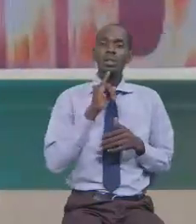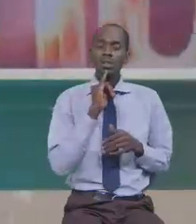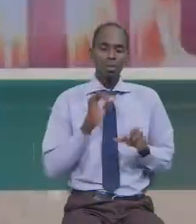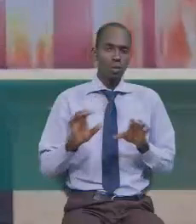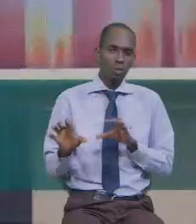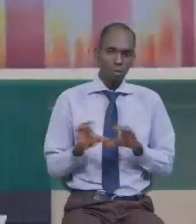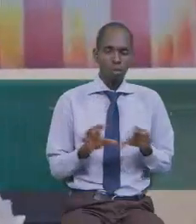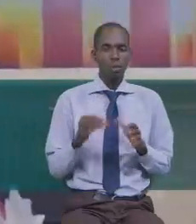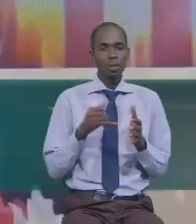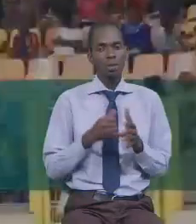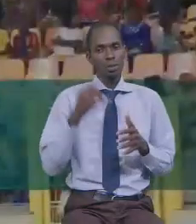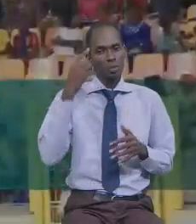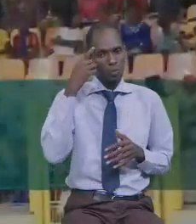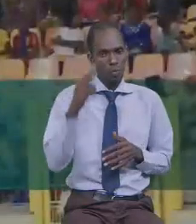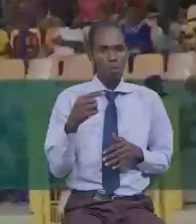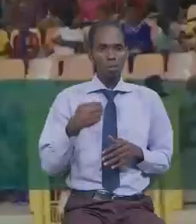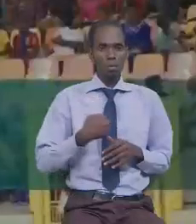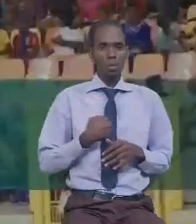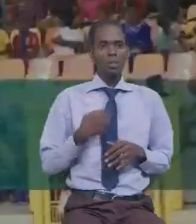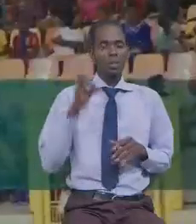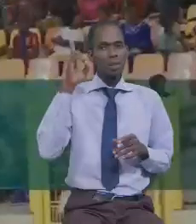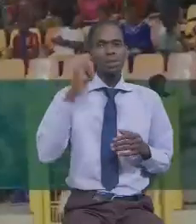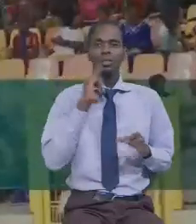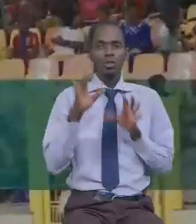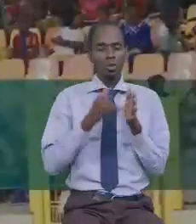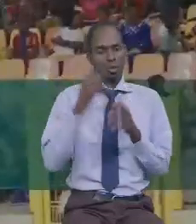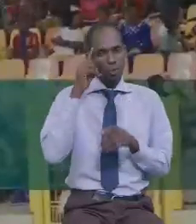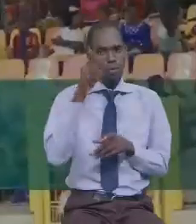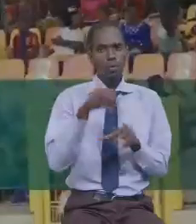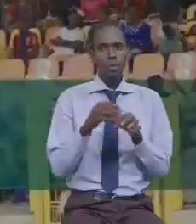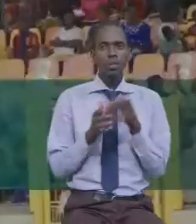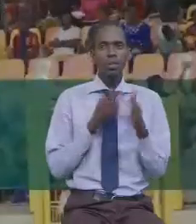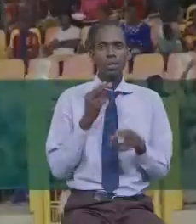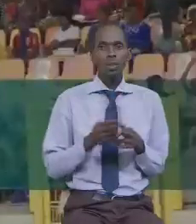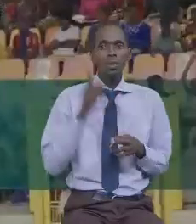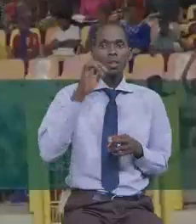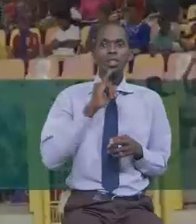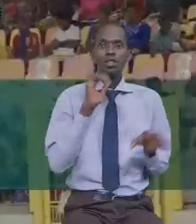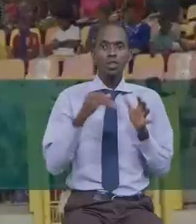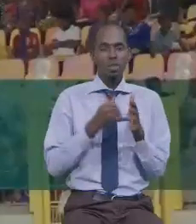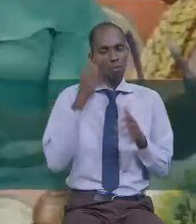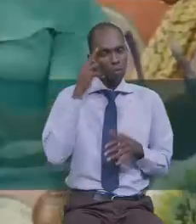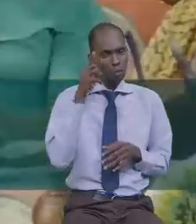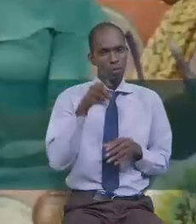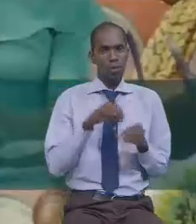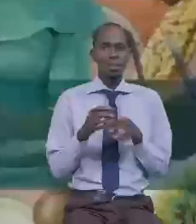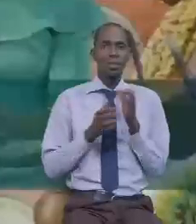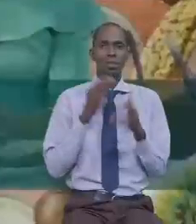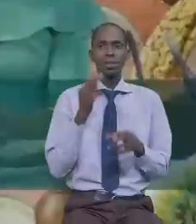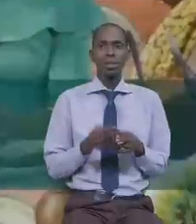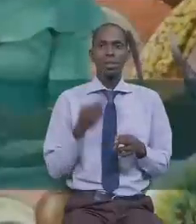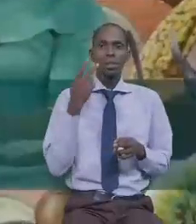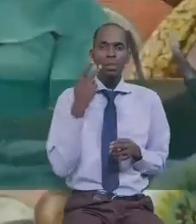for me. He's done it for you. I said he's done it for you. Look at